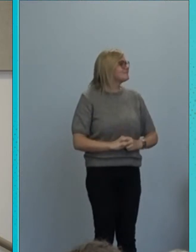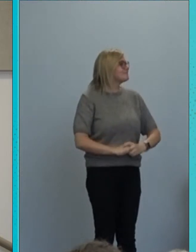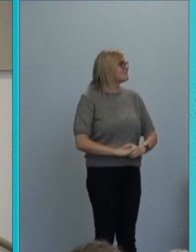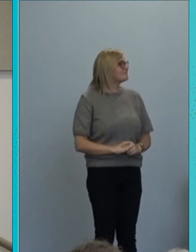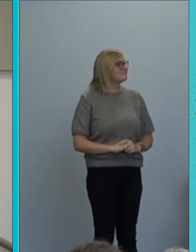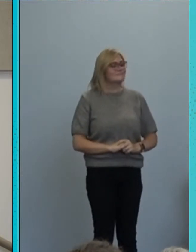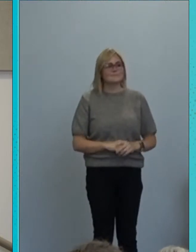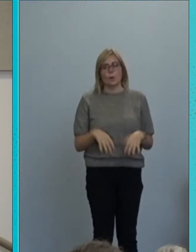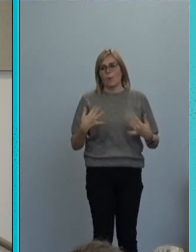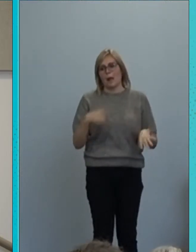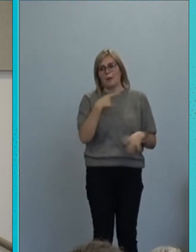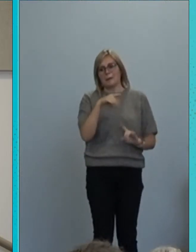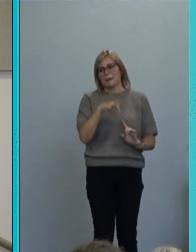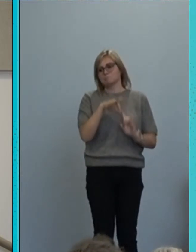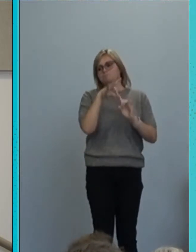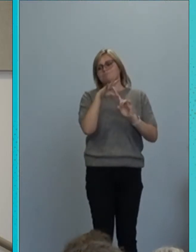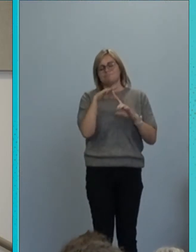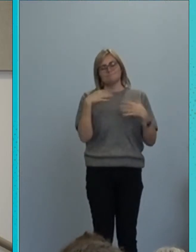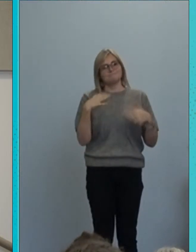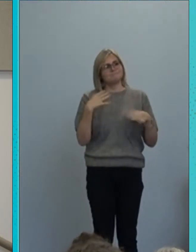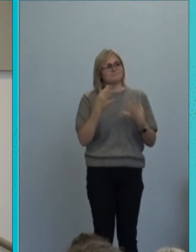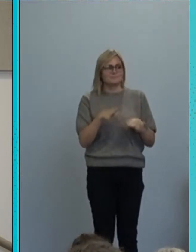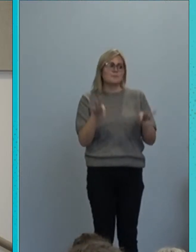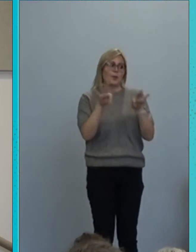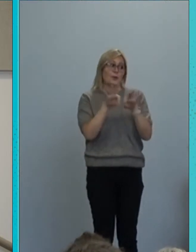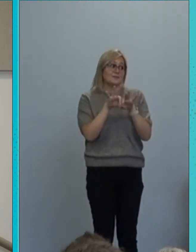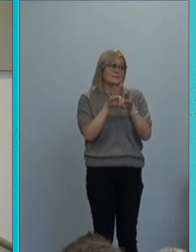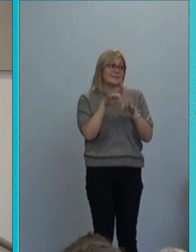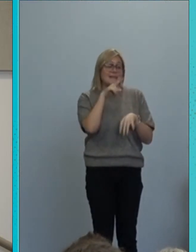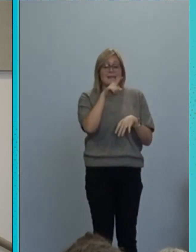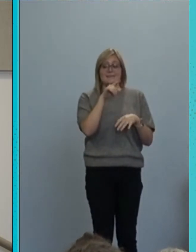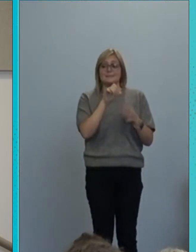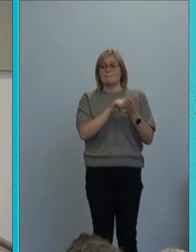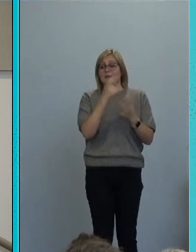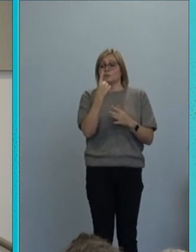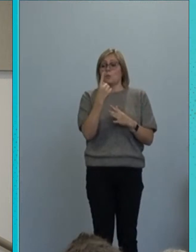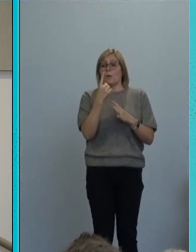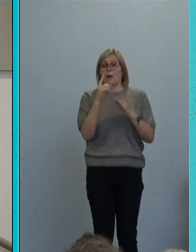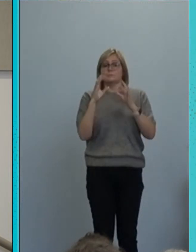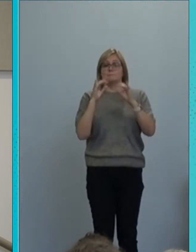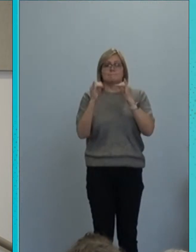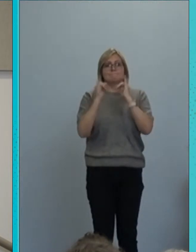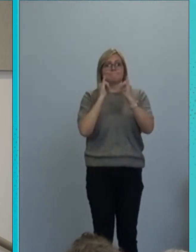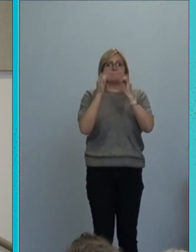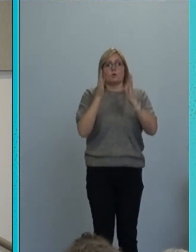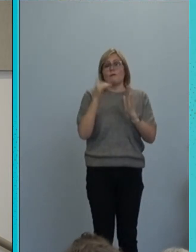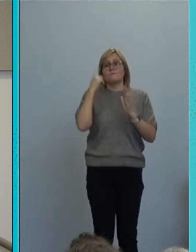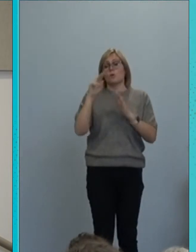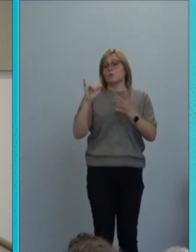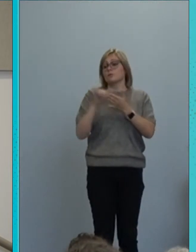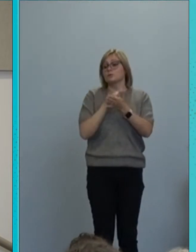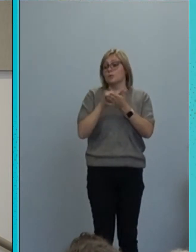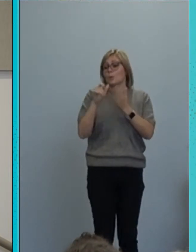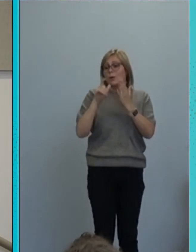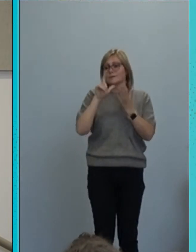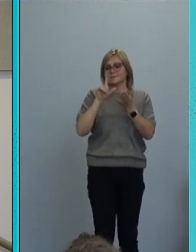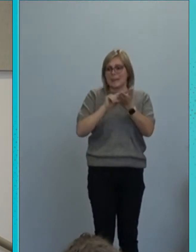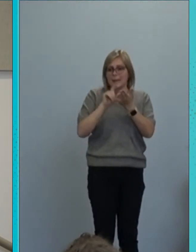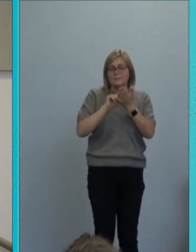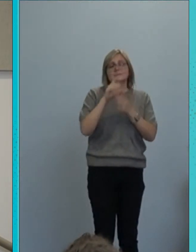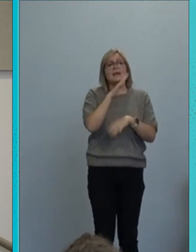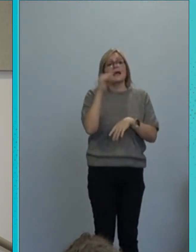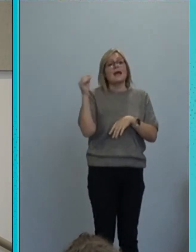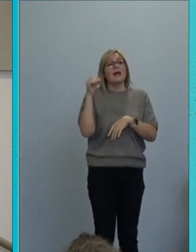He's kind of a big deal. He's a page 1 correspondent for the New York Times and is based in